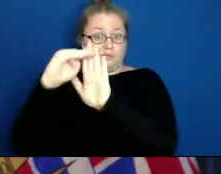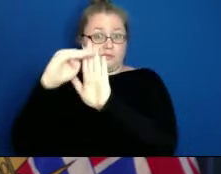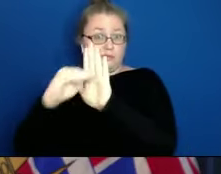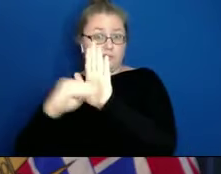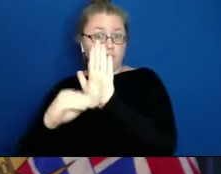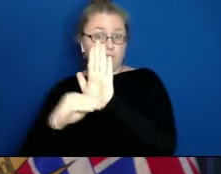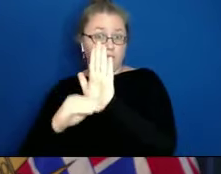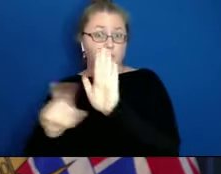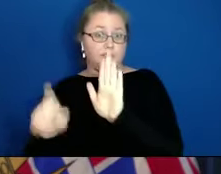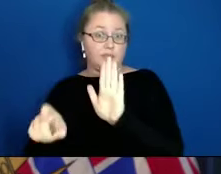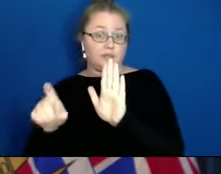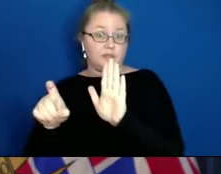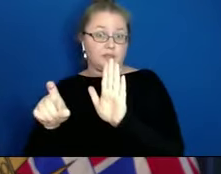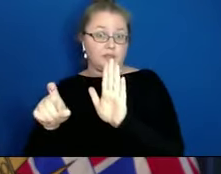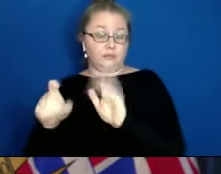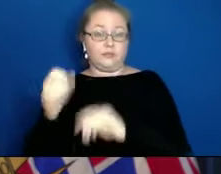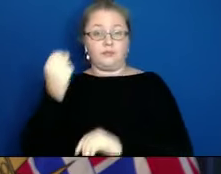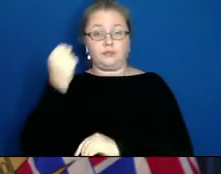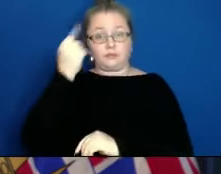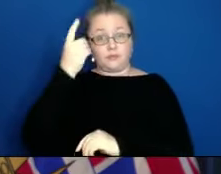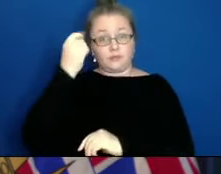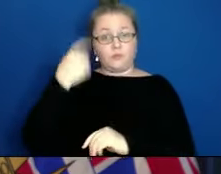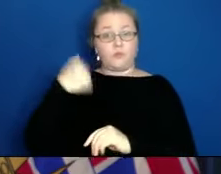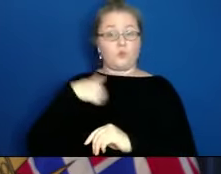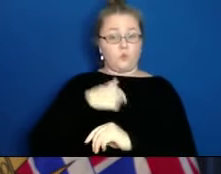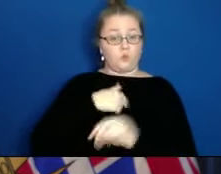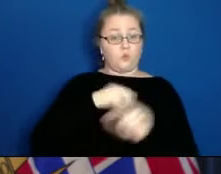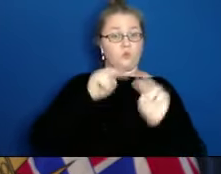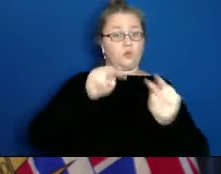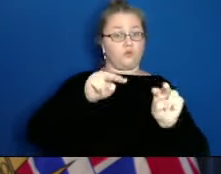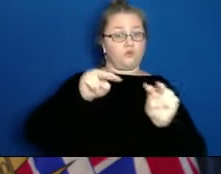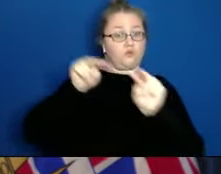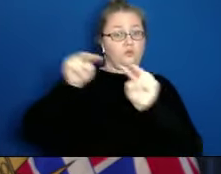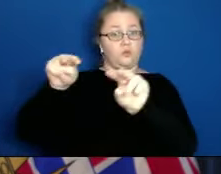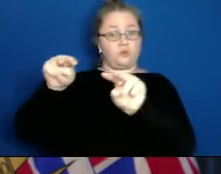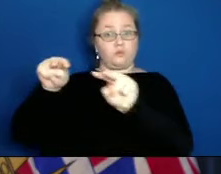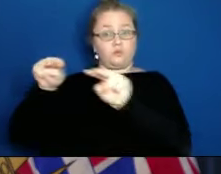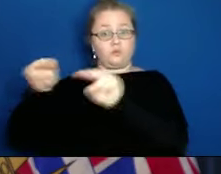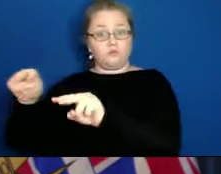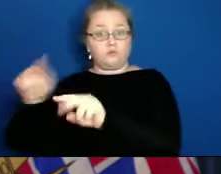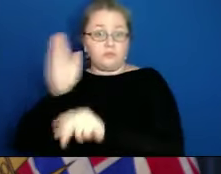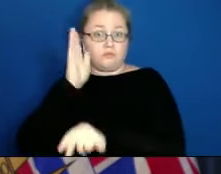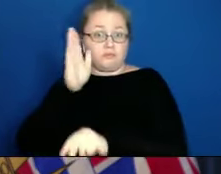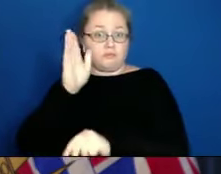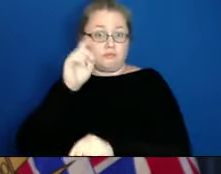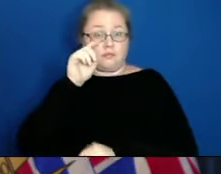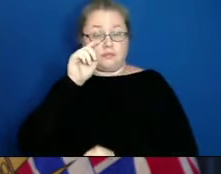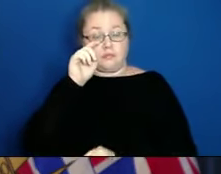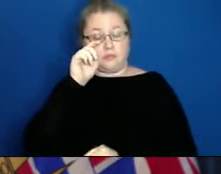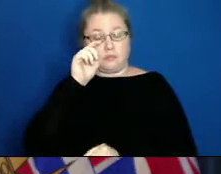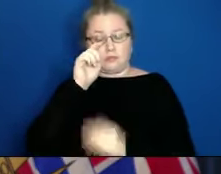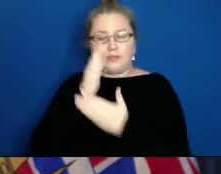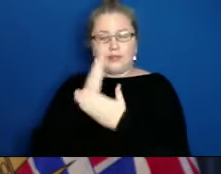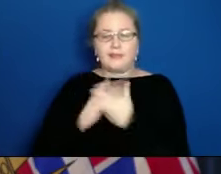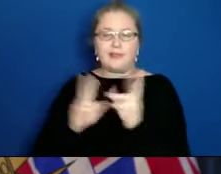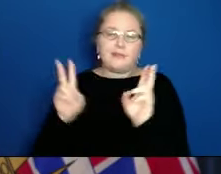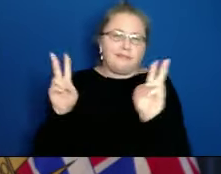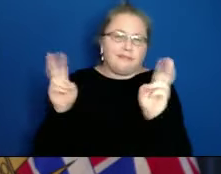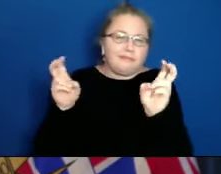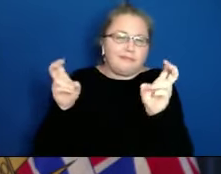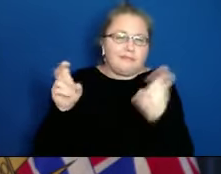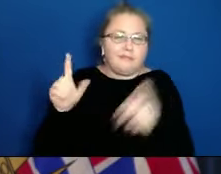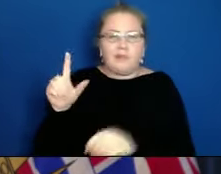They are, however, placed on our watch list, and we will be watching carefully because we know even some of these lower